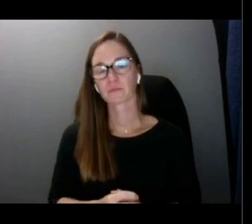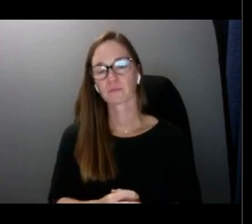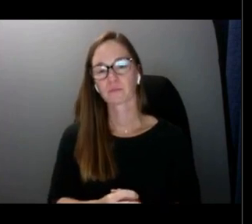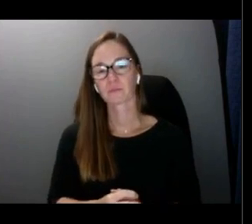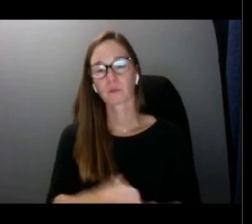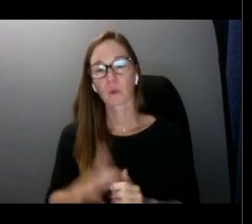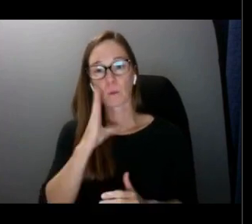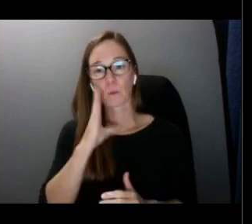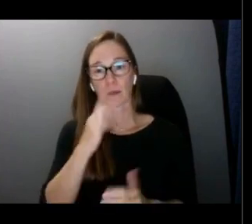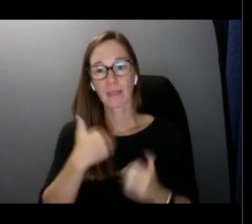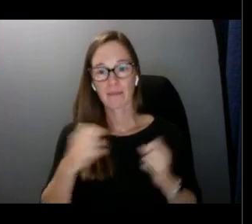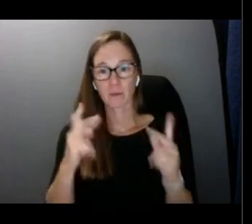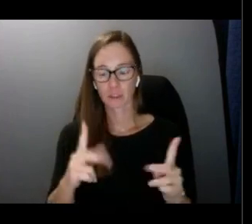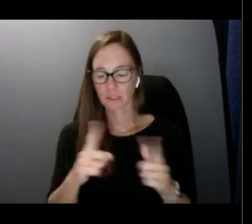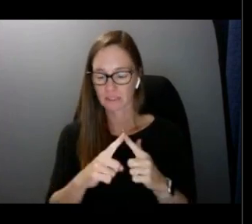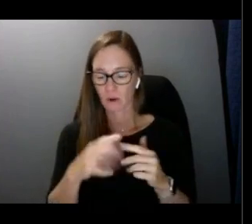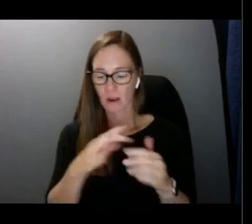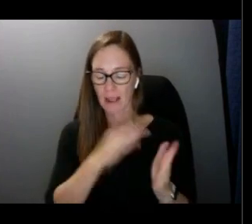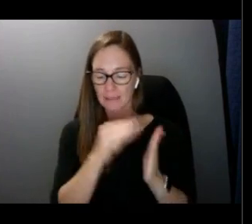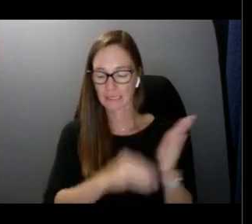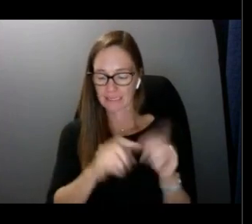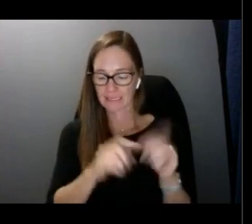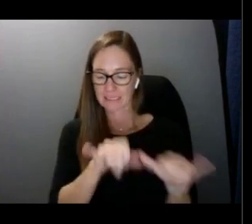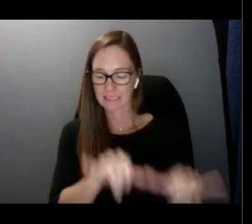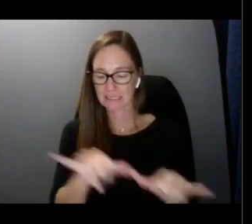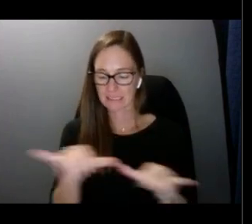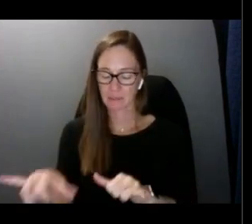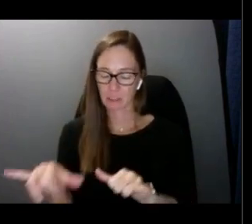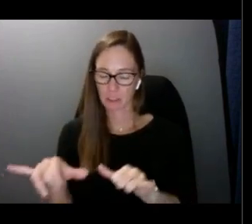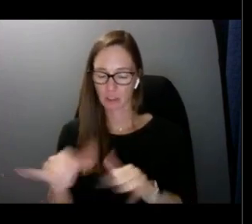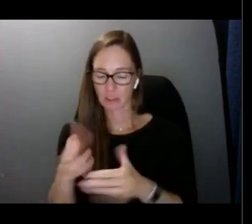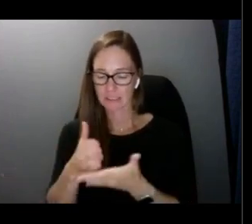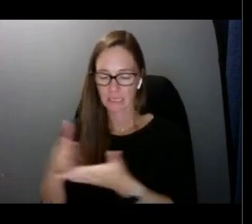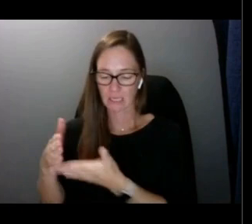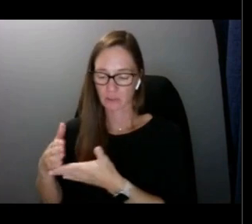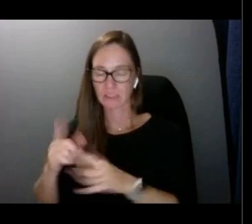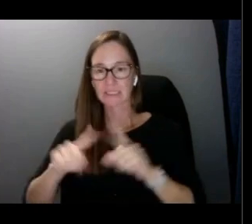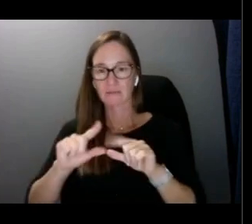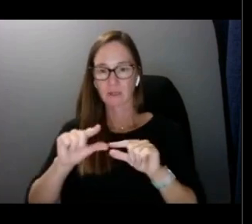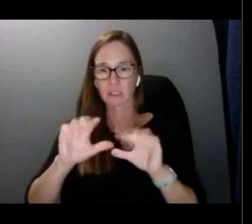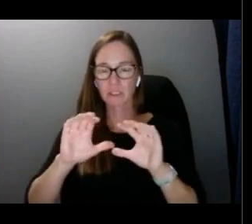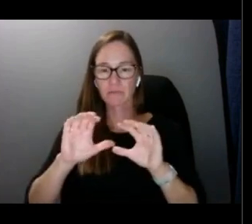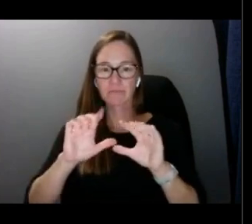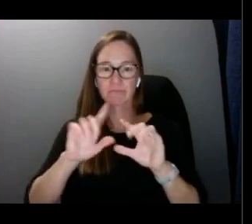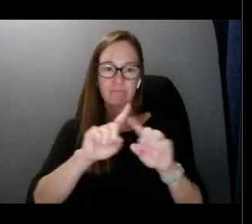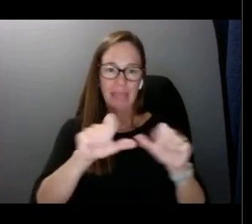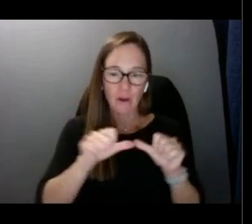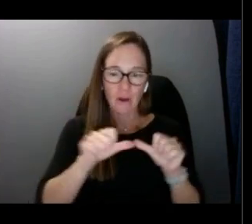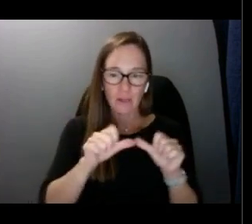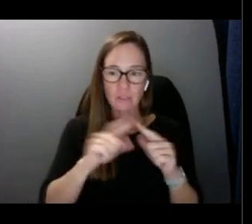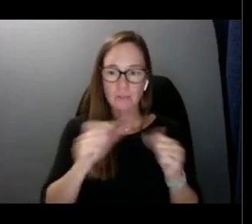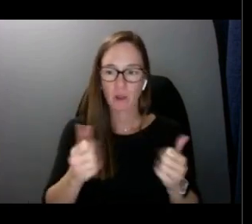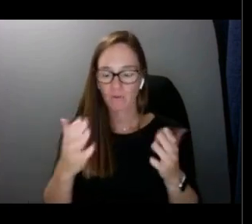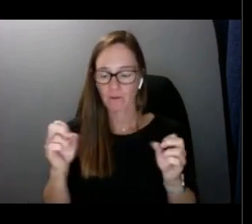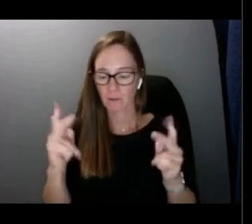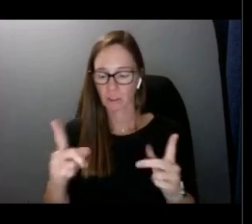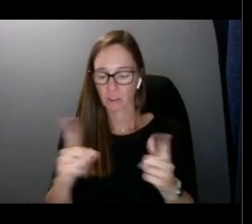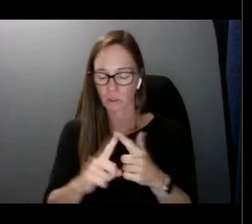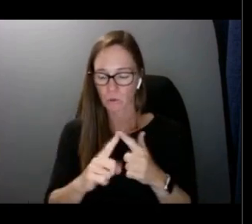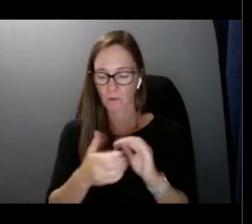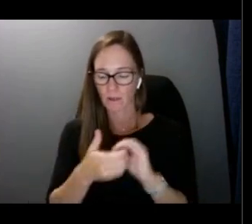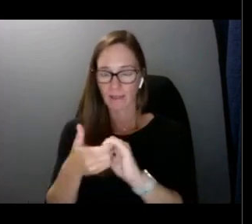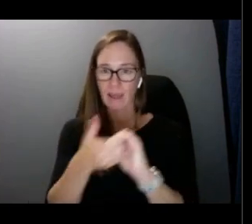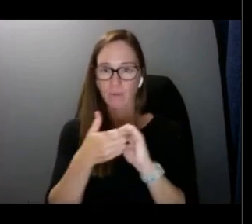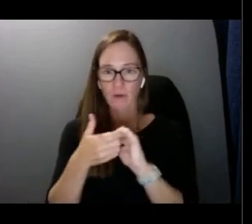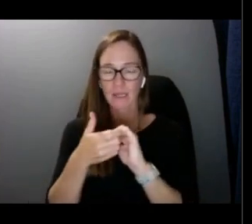Will there be opportunities for applicants in similar sectors, yet differing geographic regions, to be offered the opportunity to collaborate